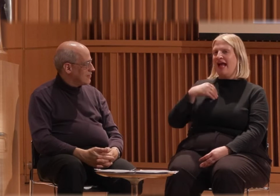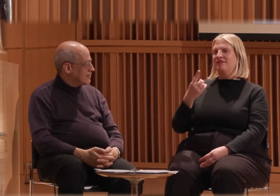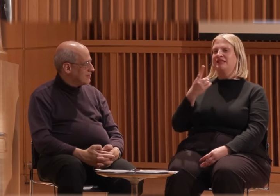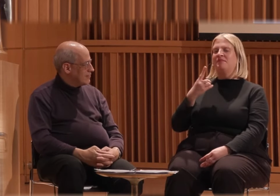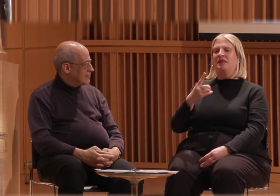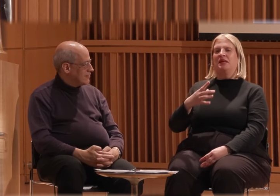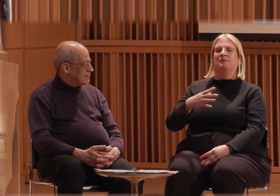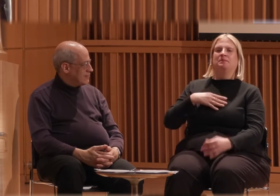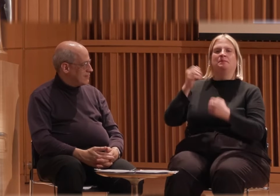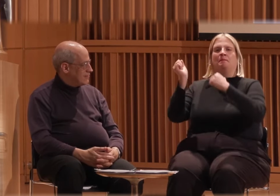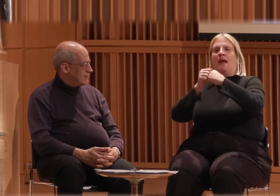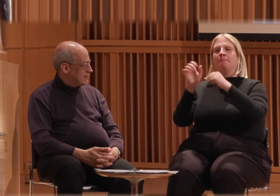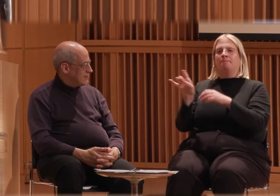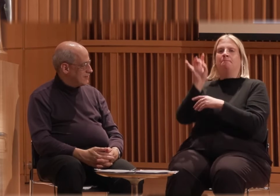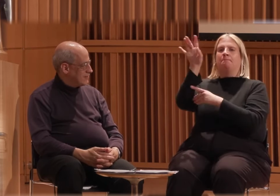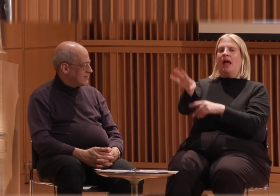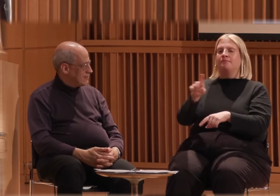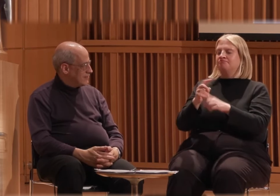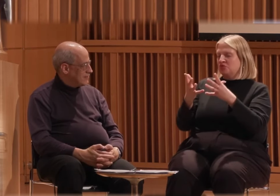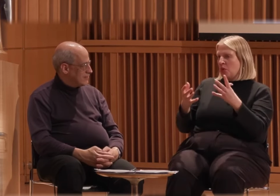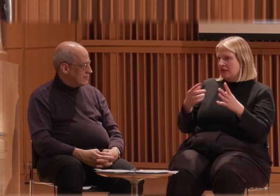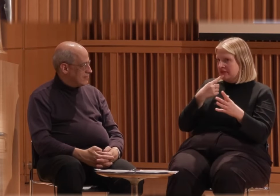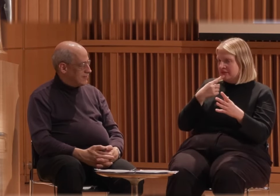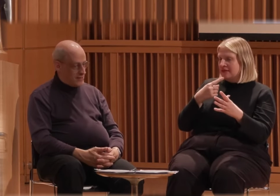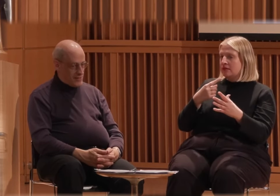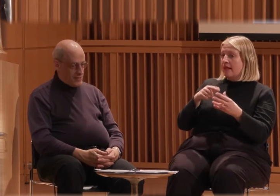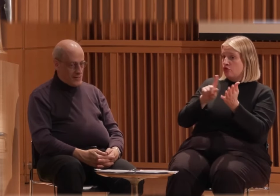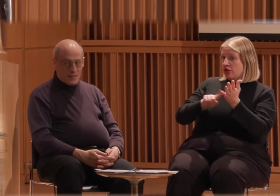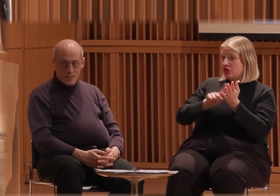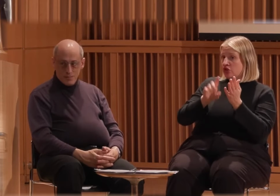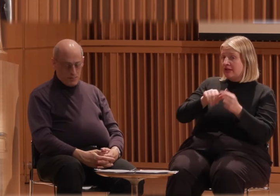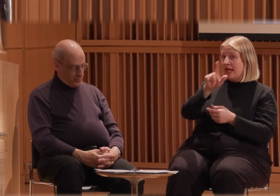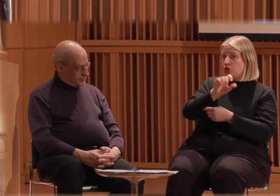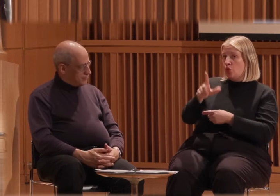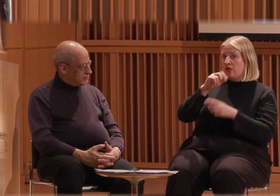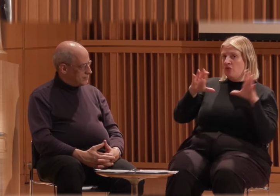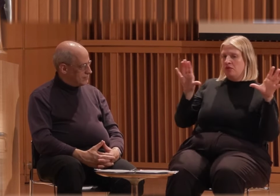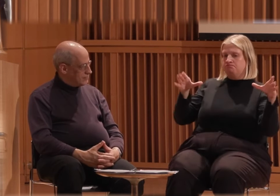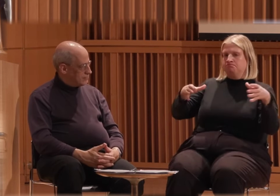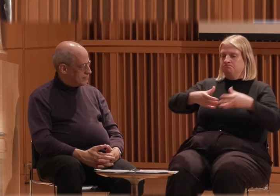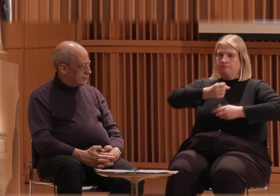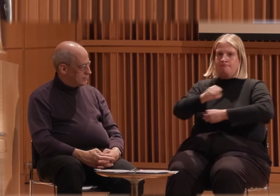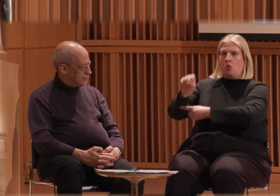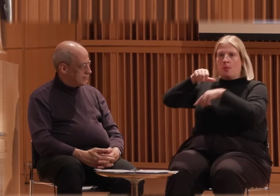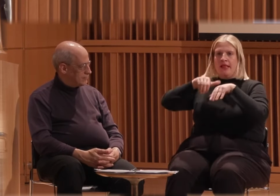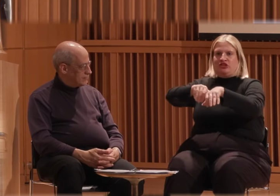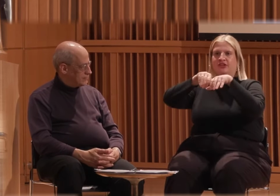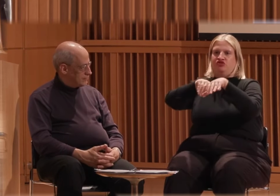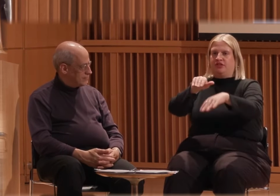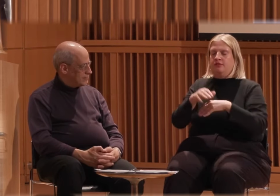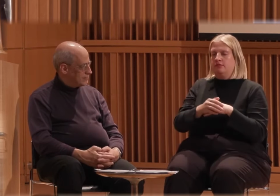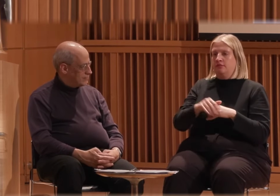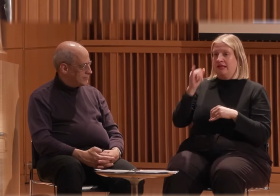add to that. I was just going to say that research can also be a tool for mobilization, And especially if